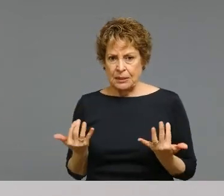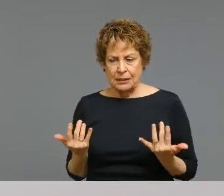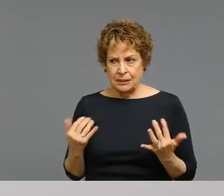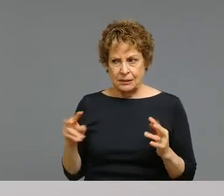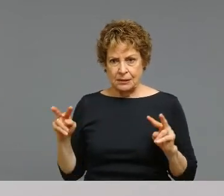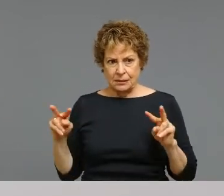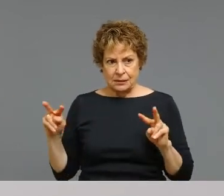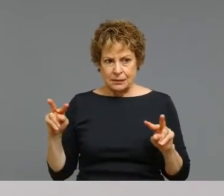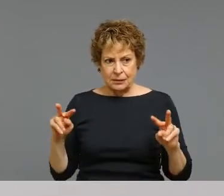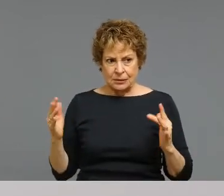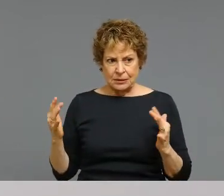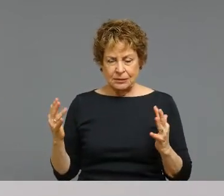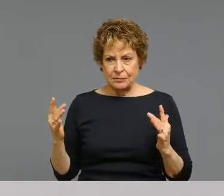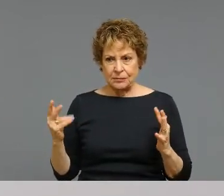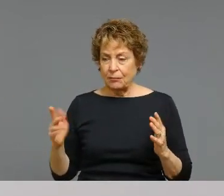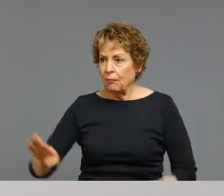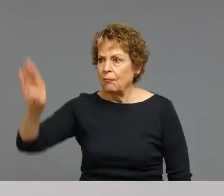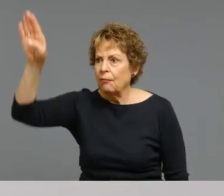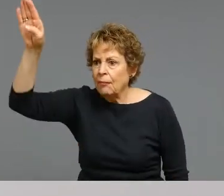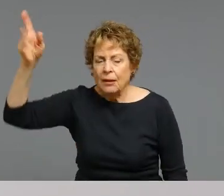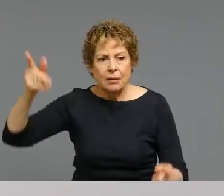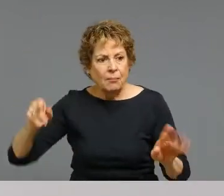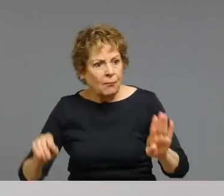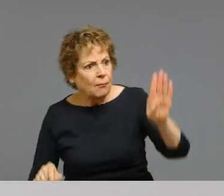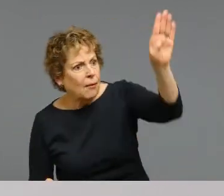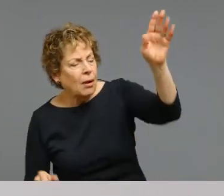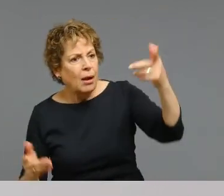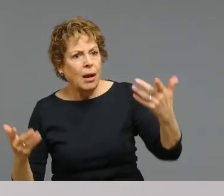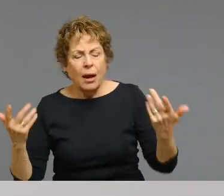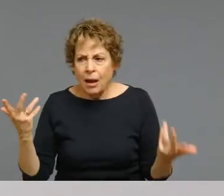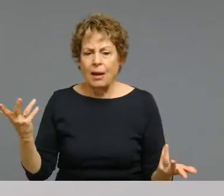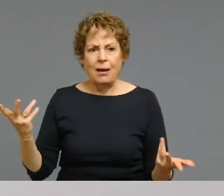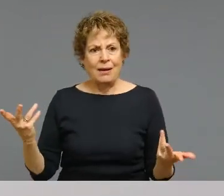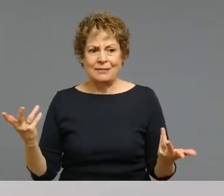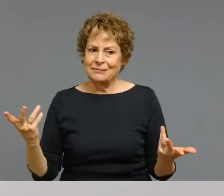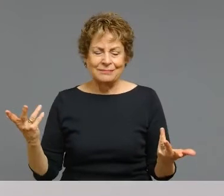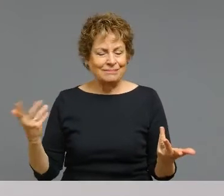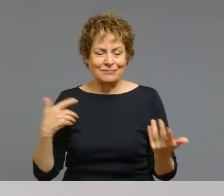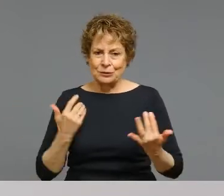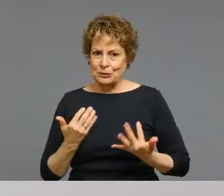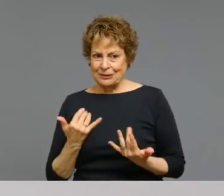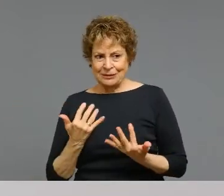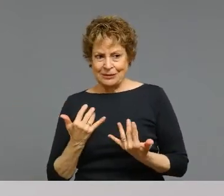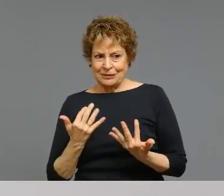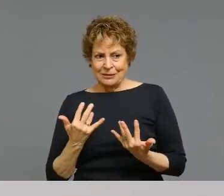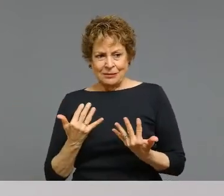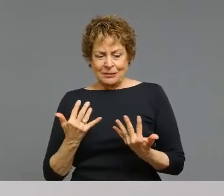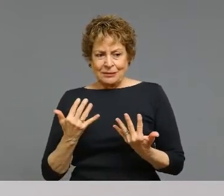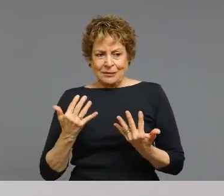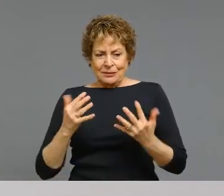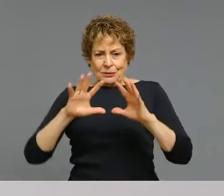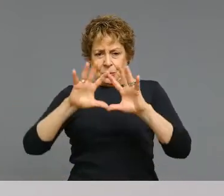come back before officially declaring it over. But I don't know what it would take for a worldwide pandemic to be